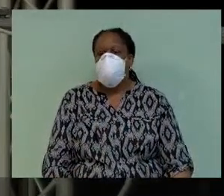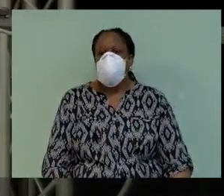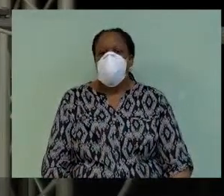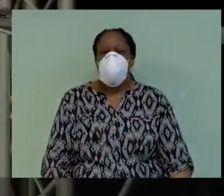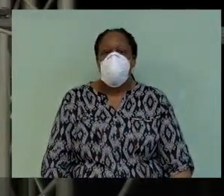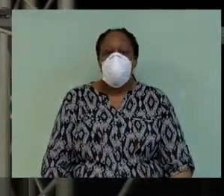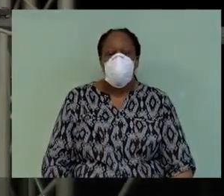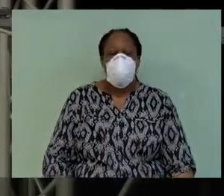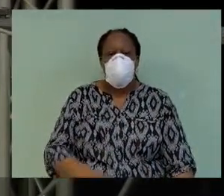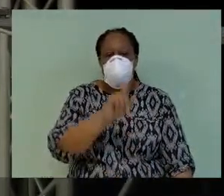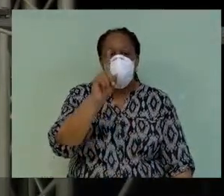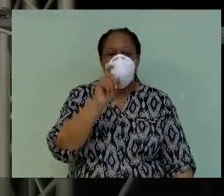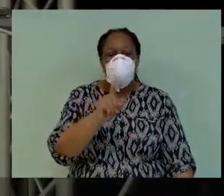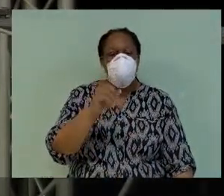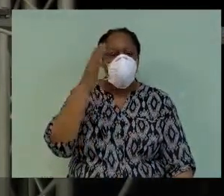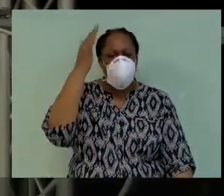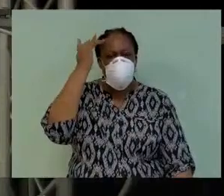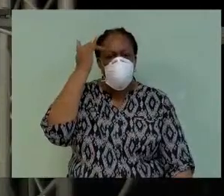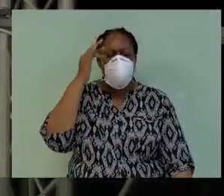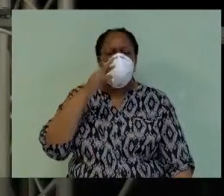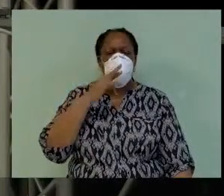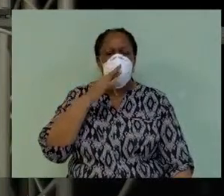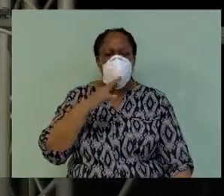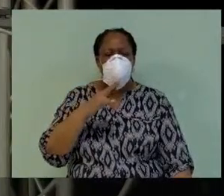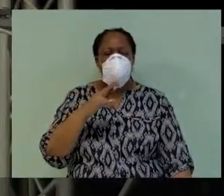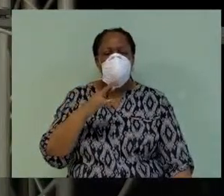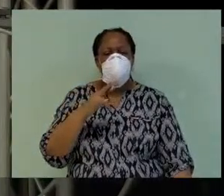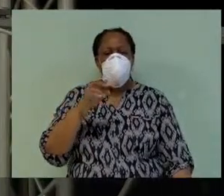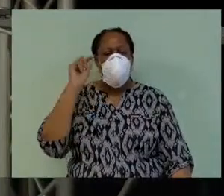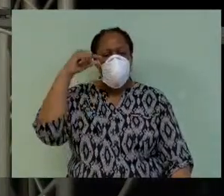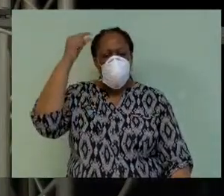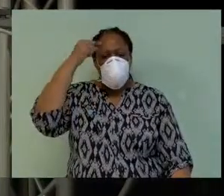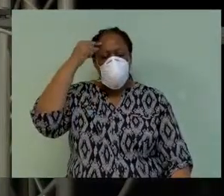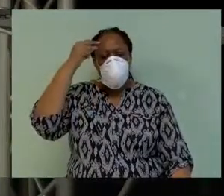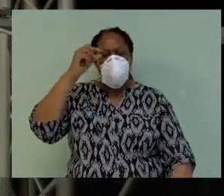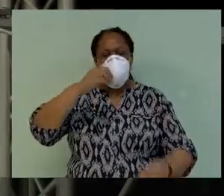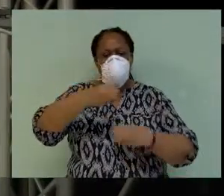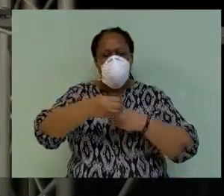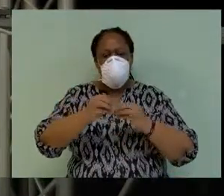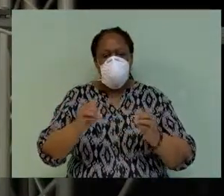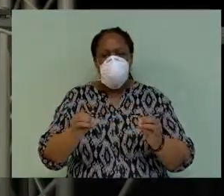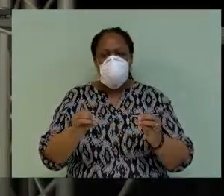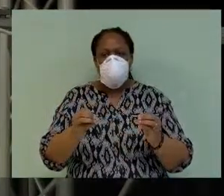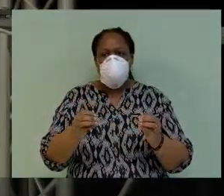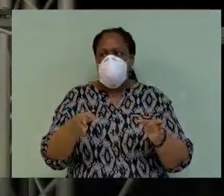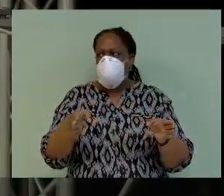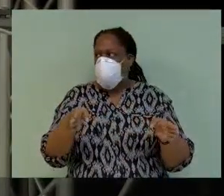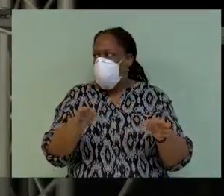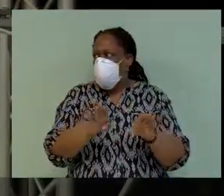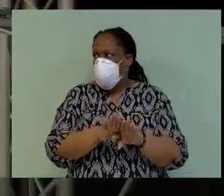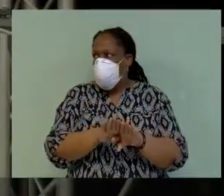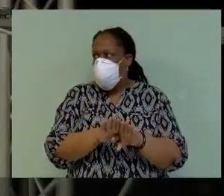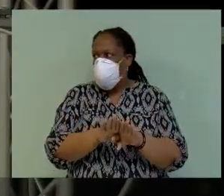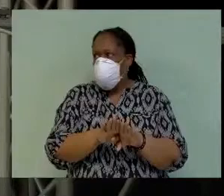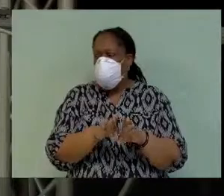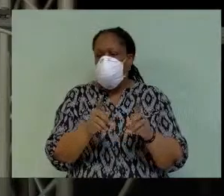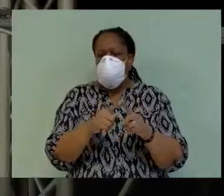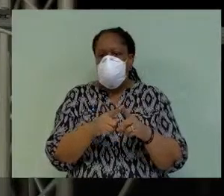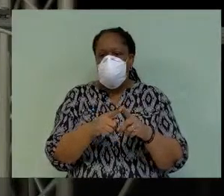Why are government offices and FSRC closed to the public at